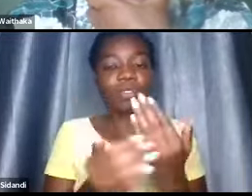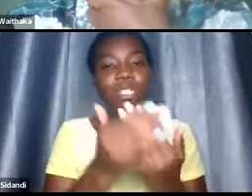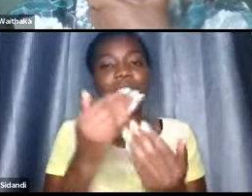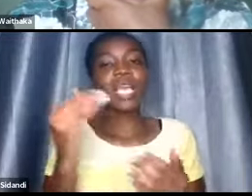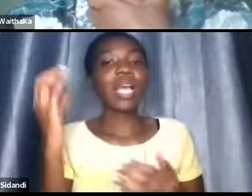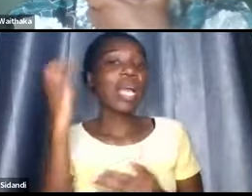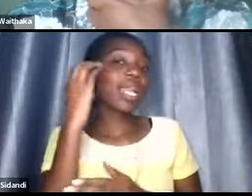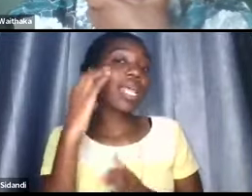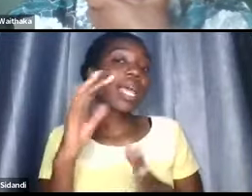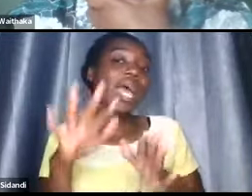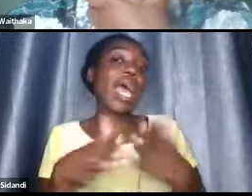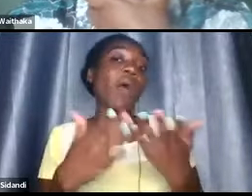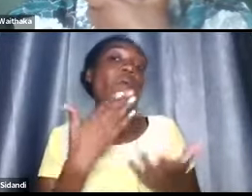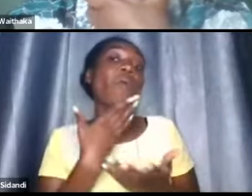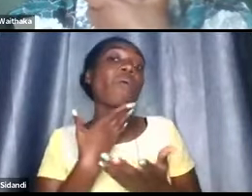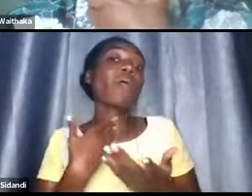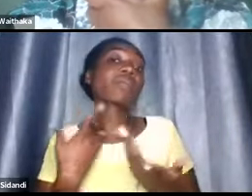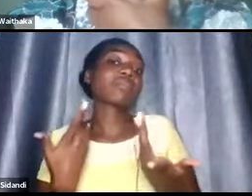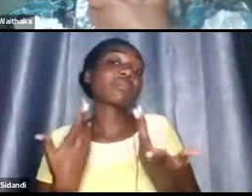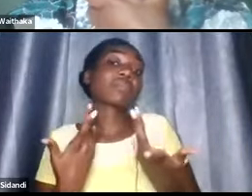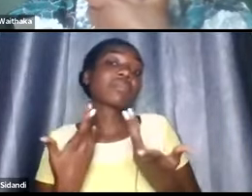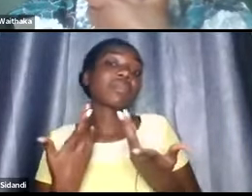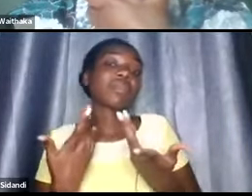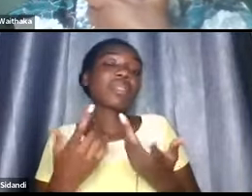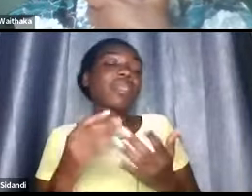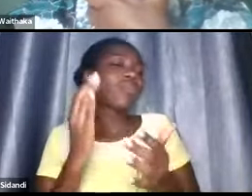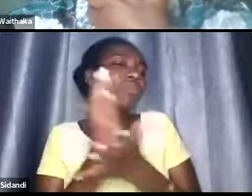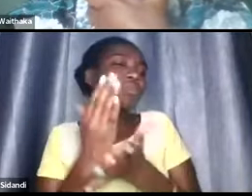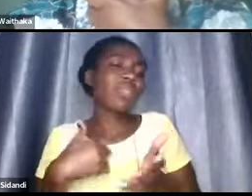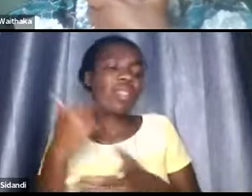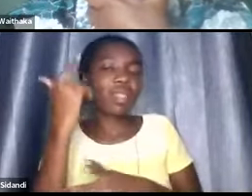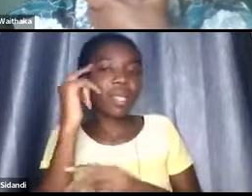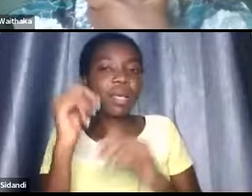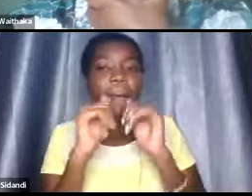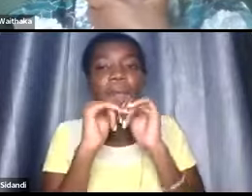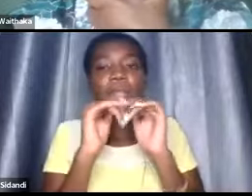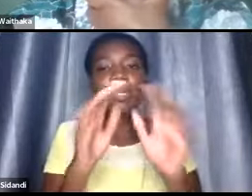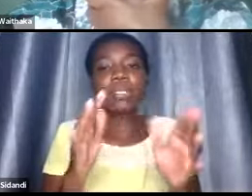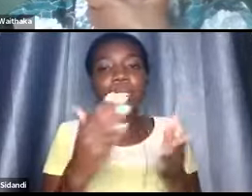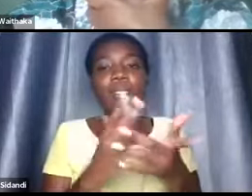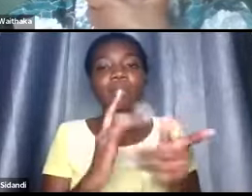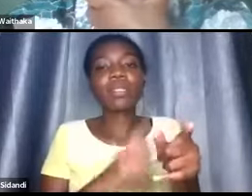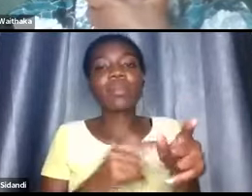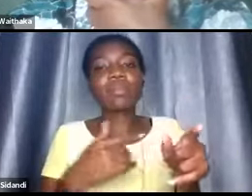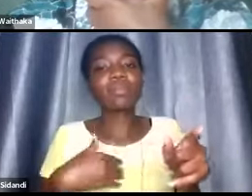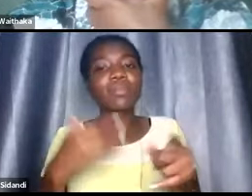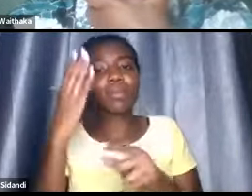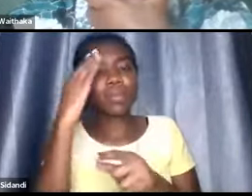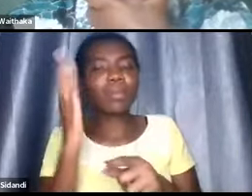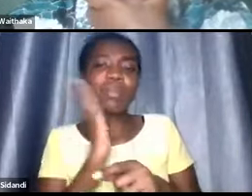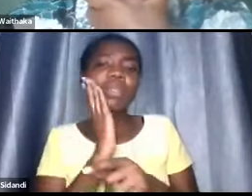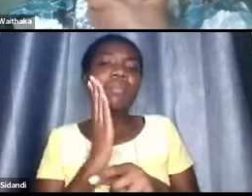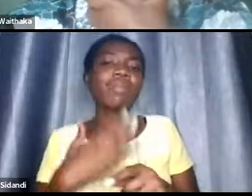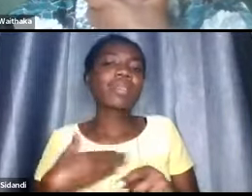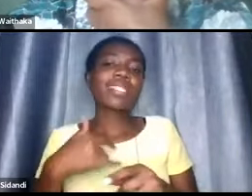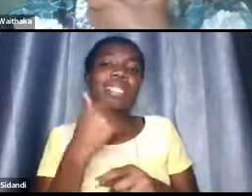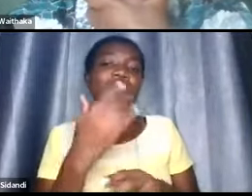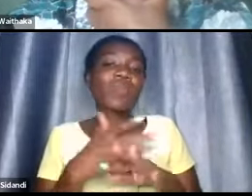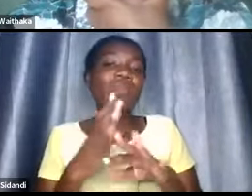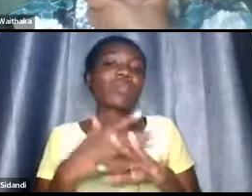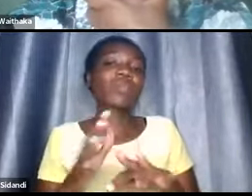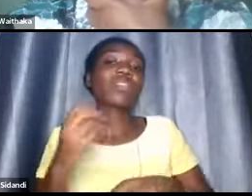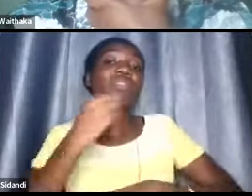mean, it's I actually think it's a blessing. And at some point, I know my mom thought that she wasted school fees, but I'm sure today she looks